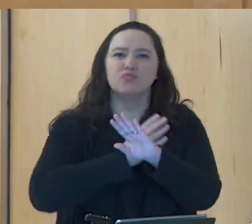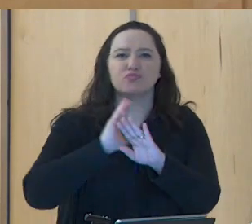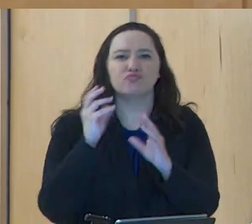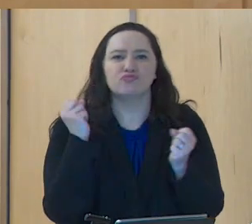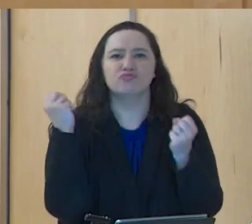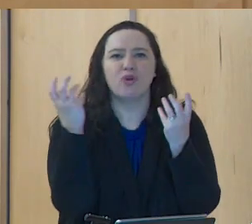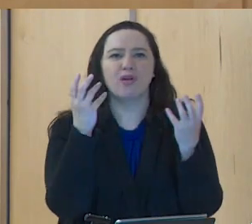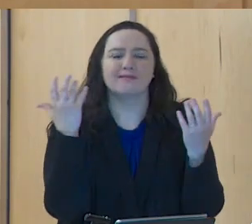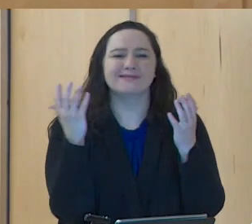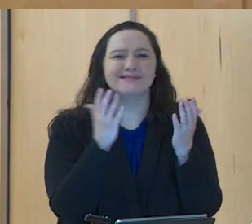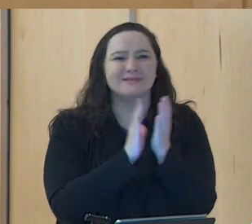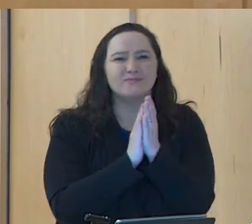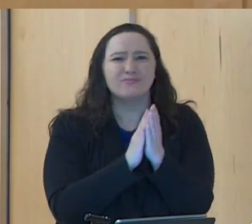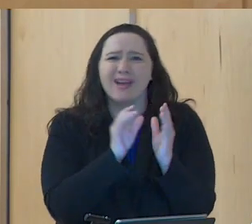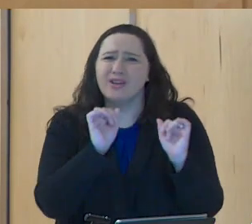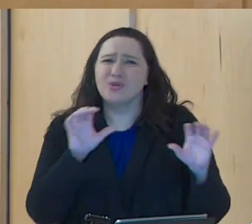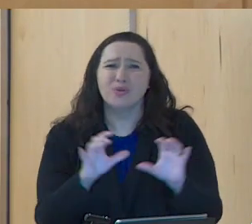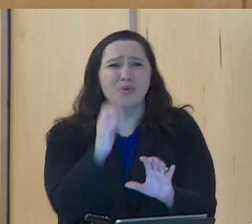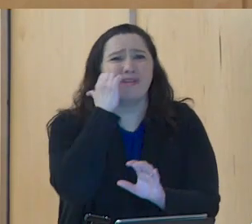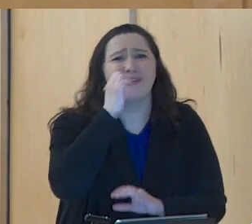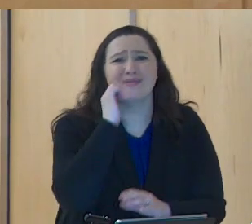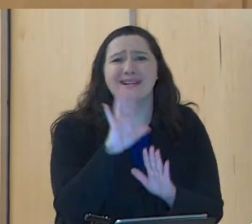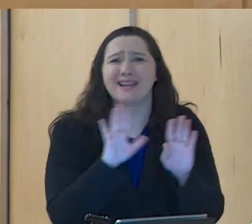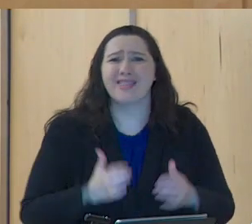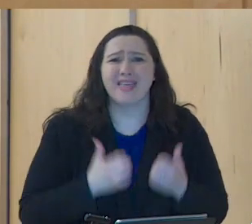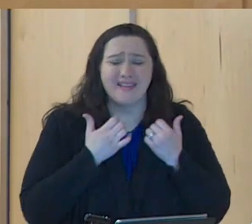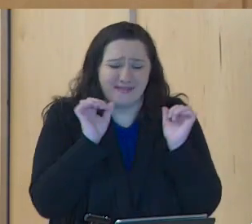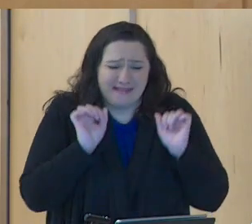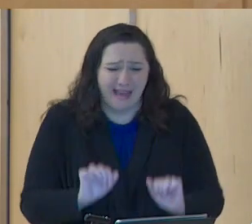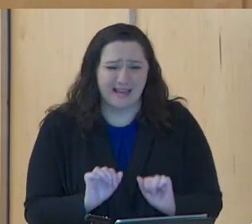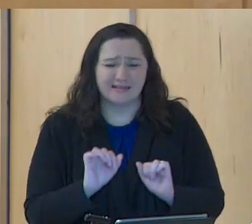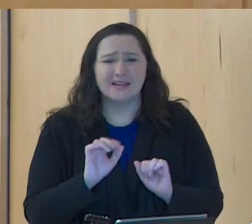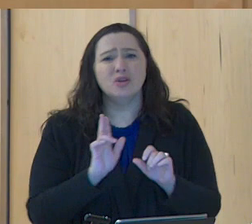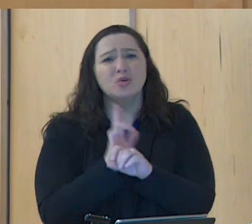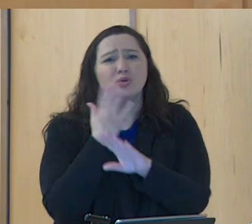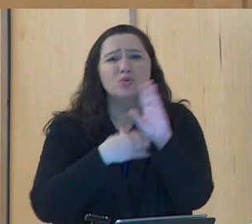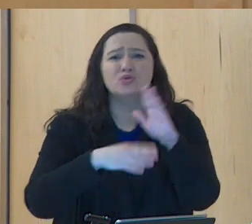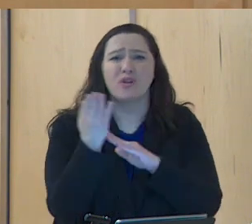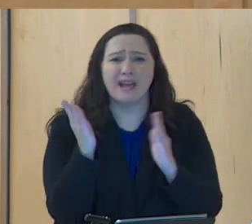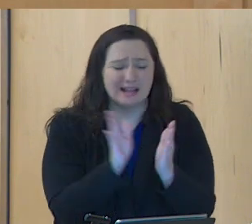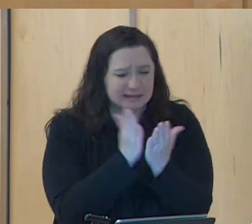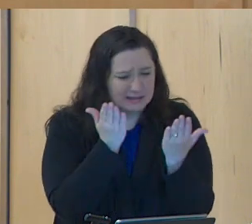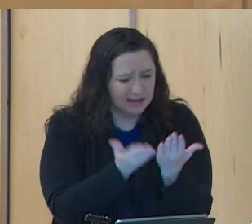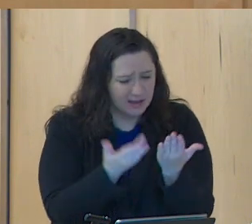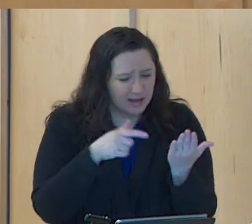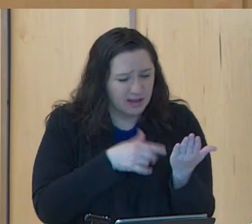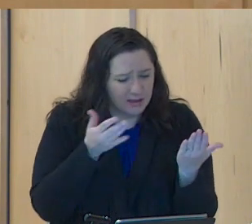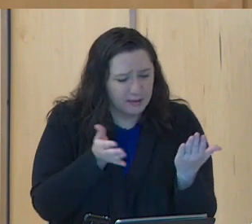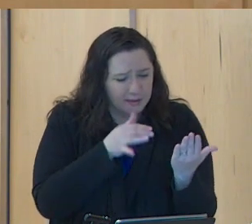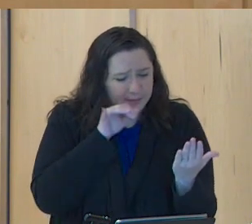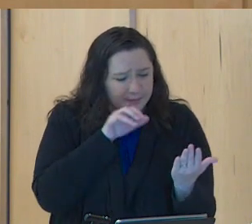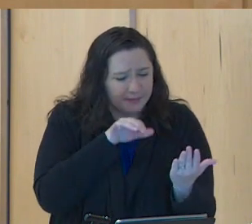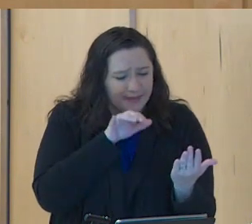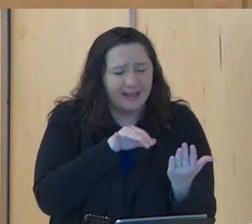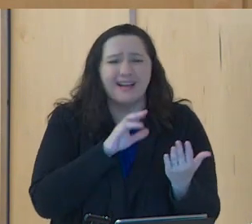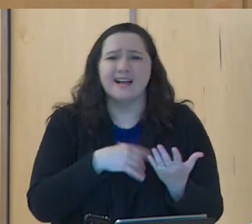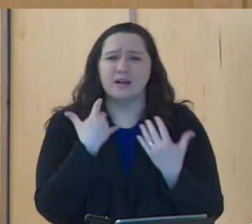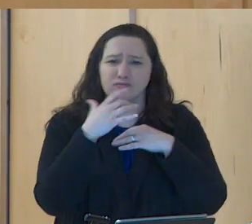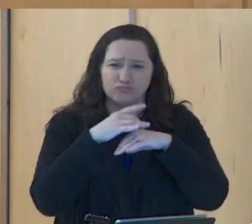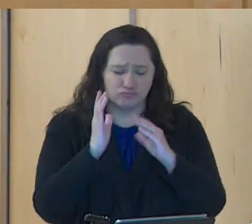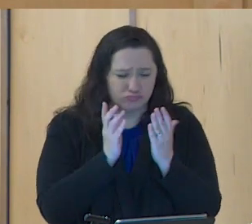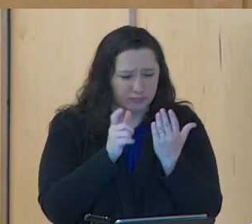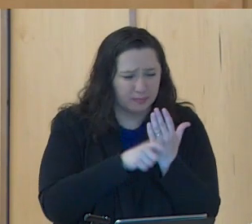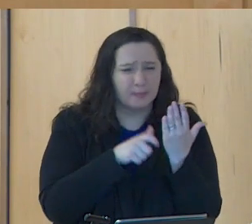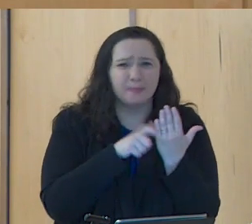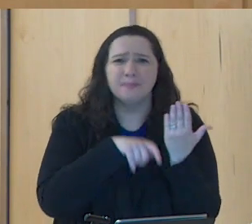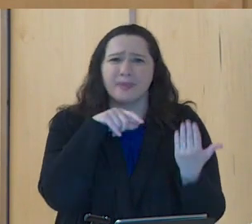sing. And you can do that every day of your life. Use your hands to open God's word daily, or a meditation or